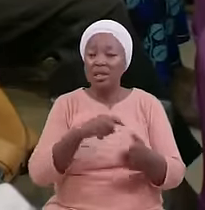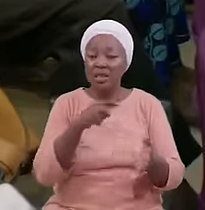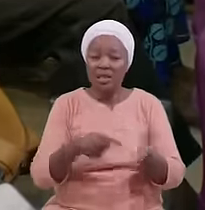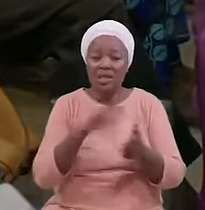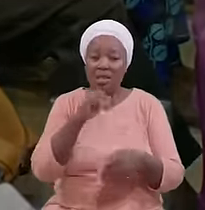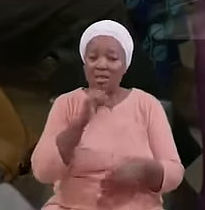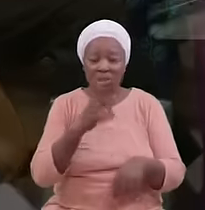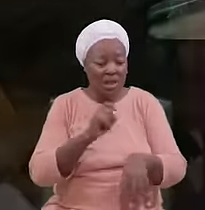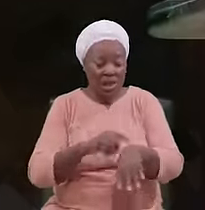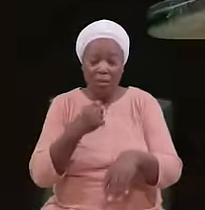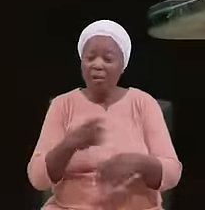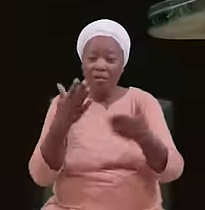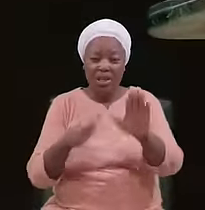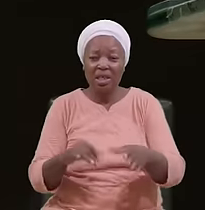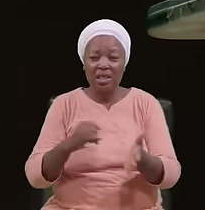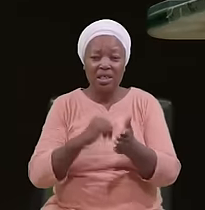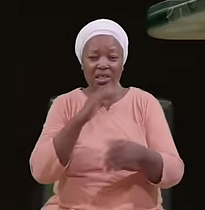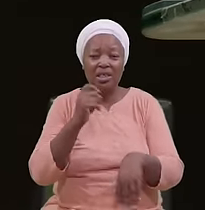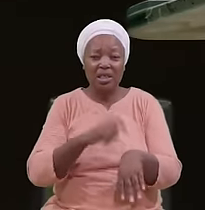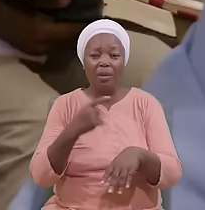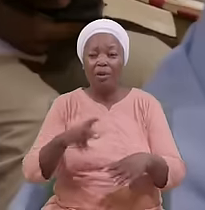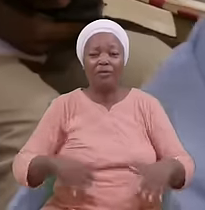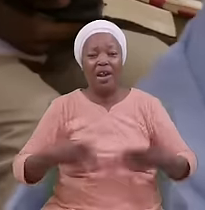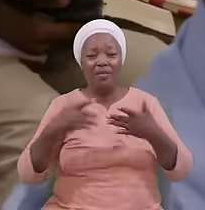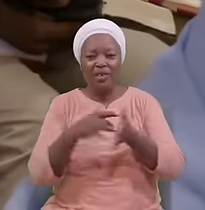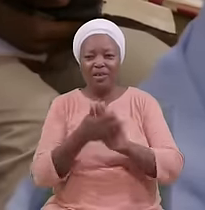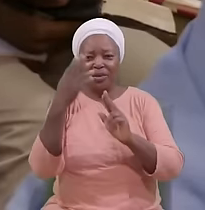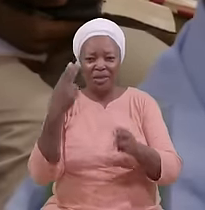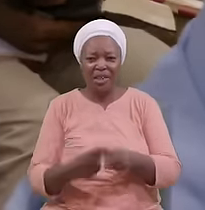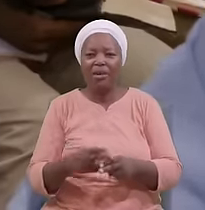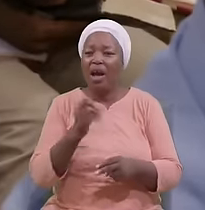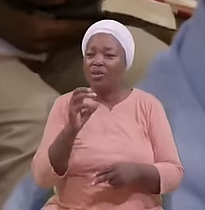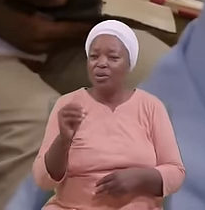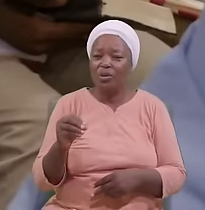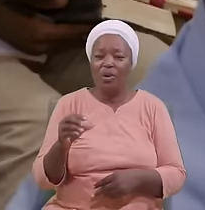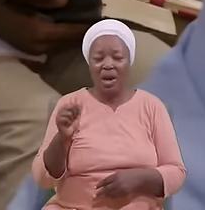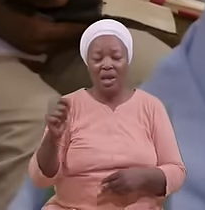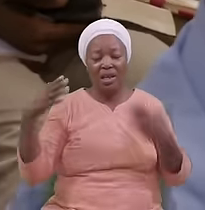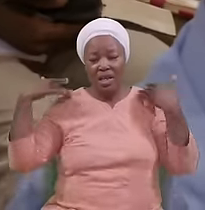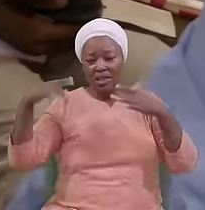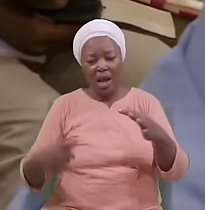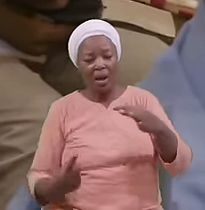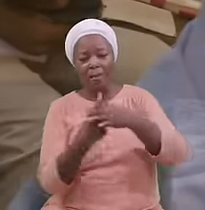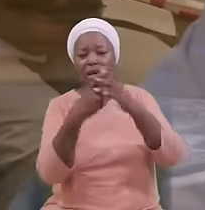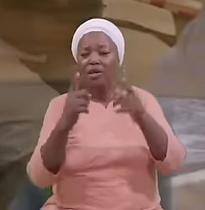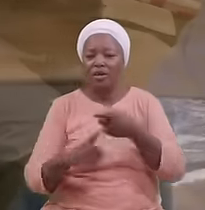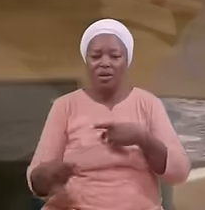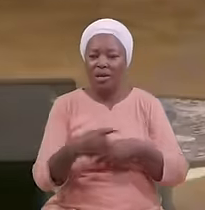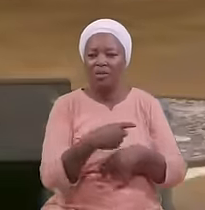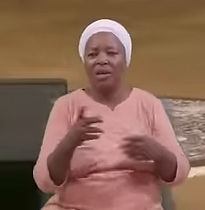of death, it's the season of life. And so an angel appeared